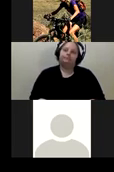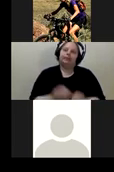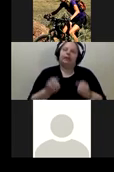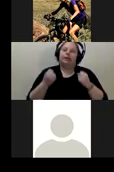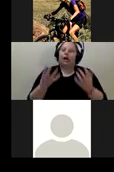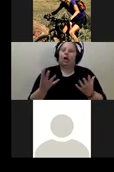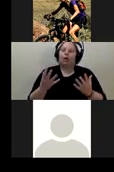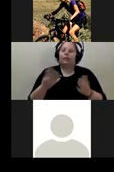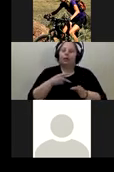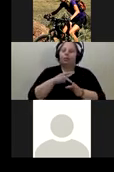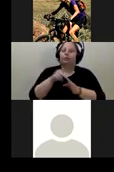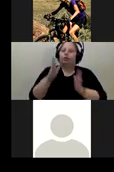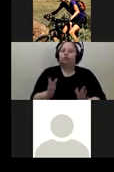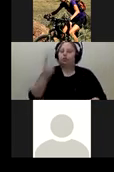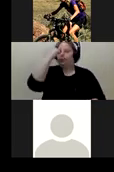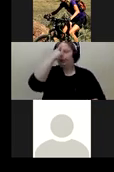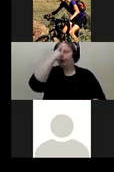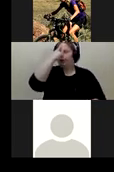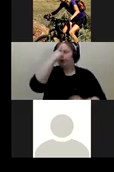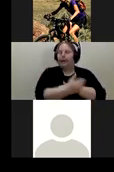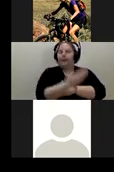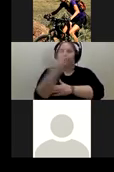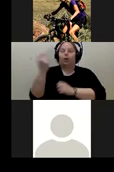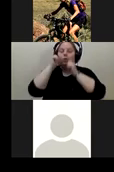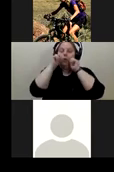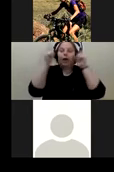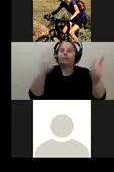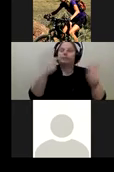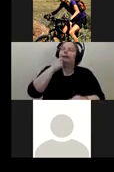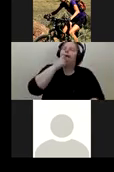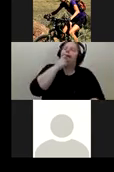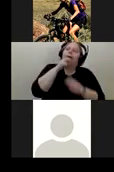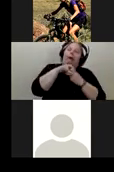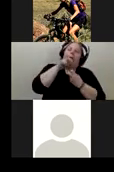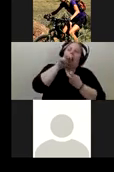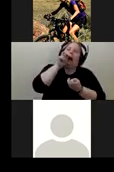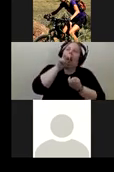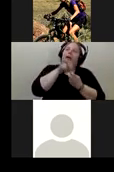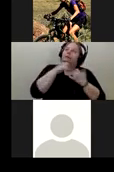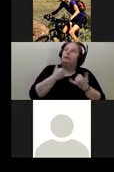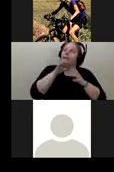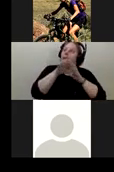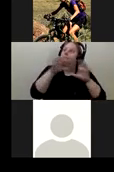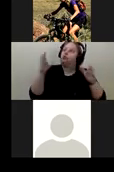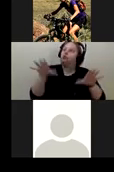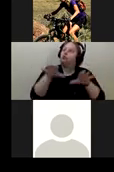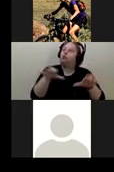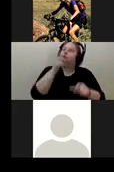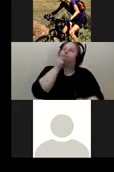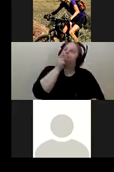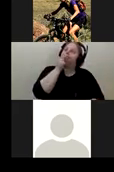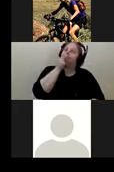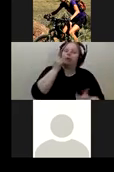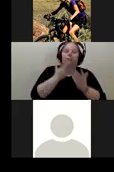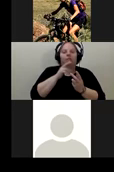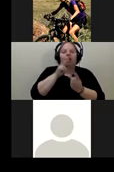How many professionals do you think wake up in the morning and go, "Oh, not a lot to do today. Maybe I'll